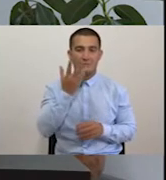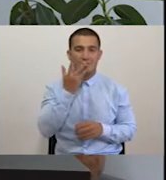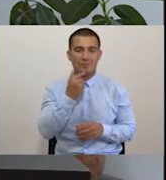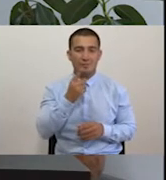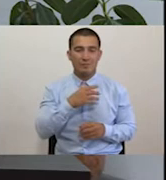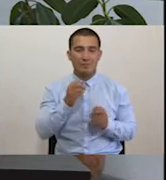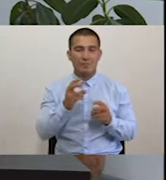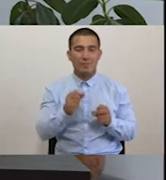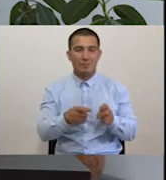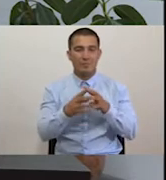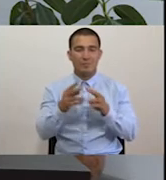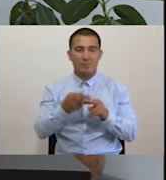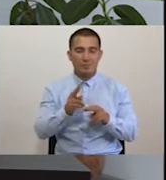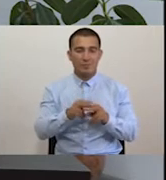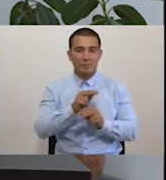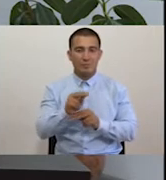o'rganamiz.